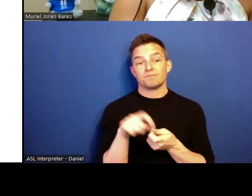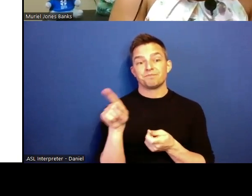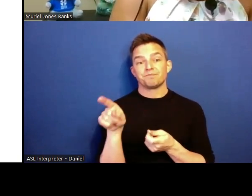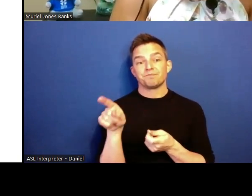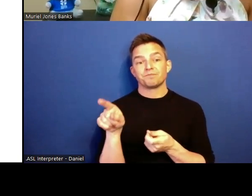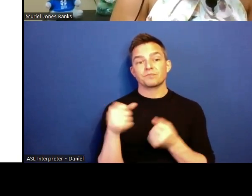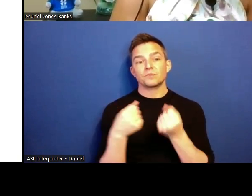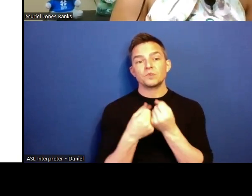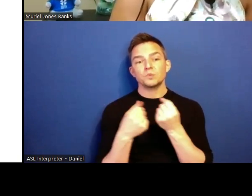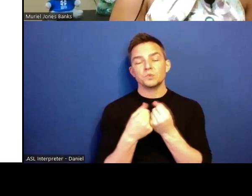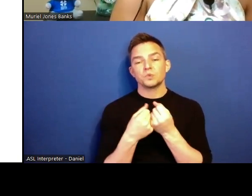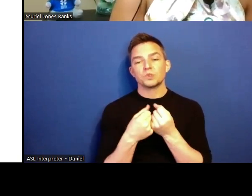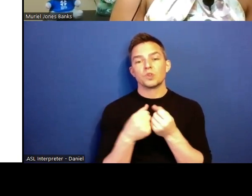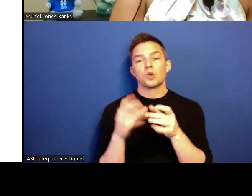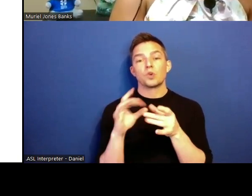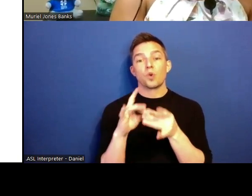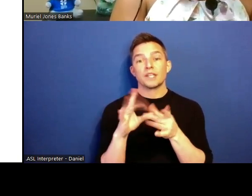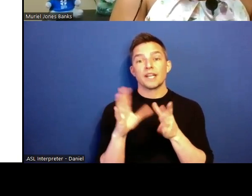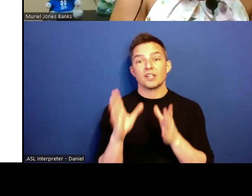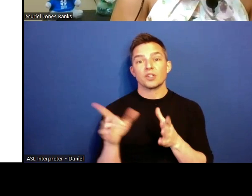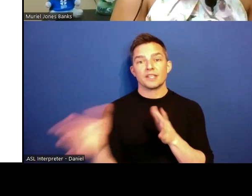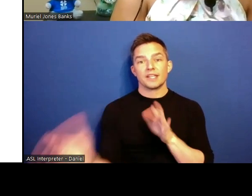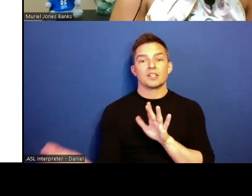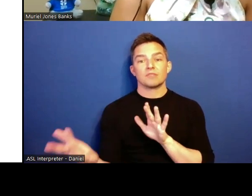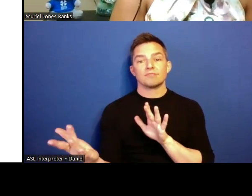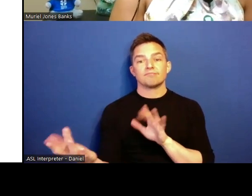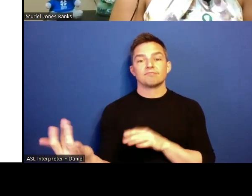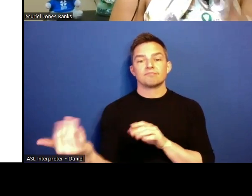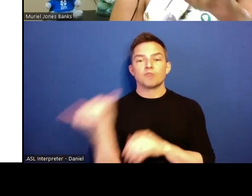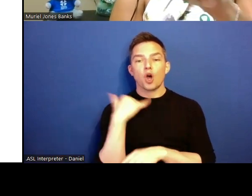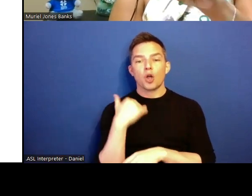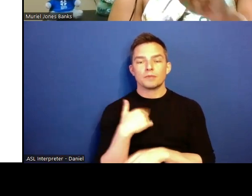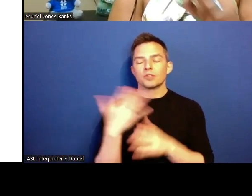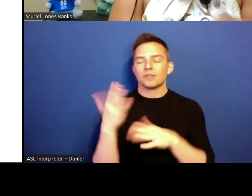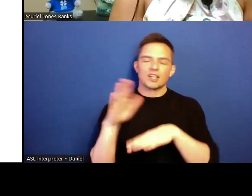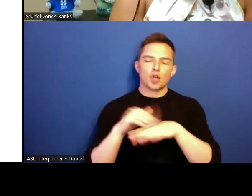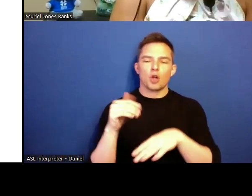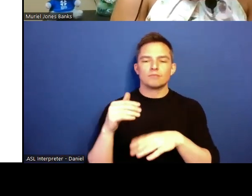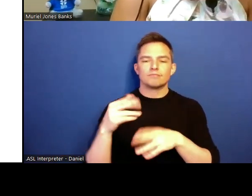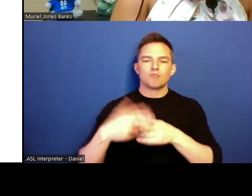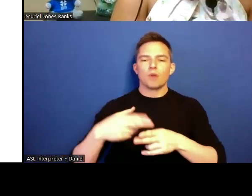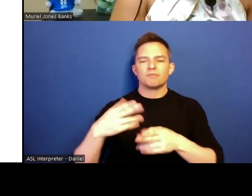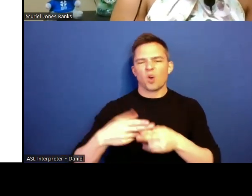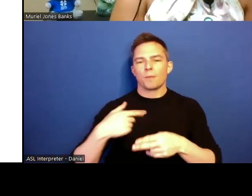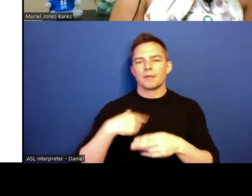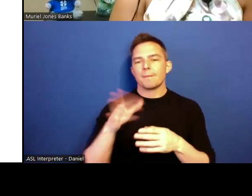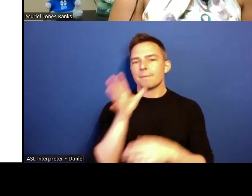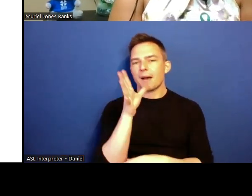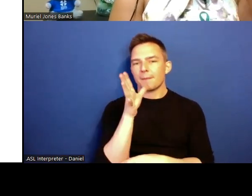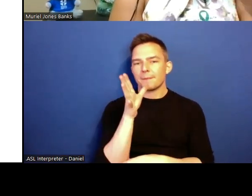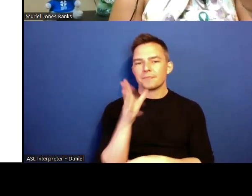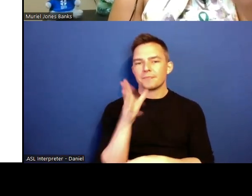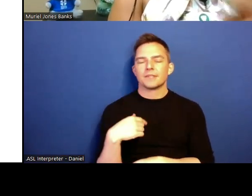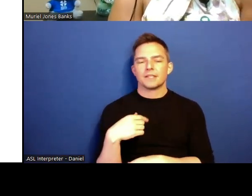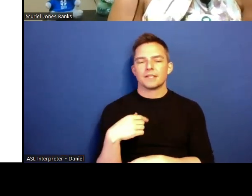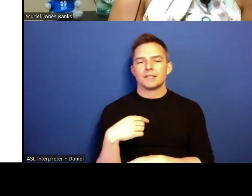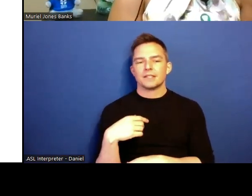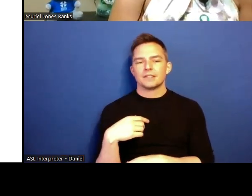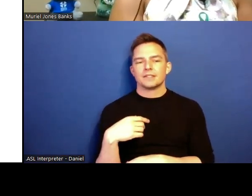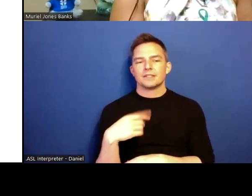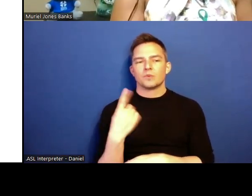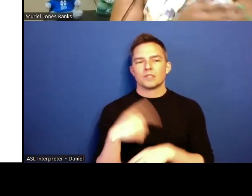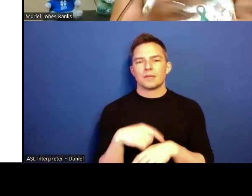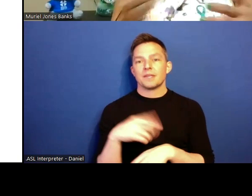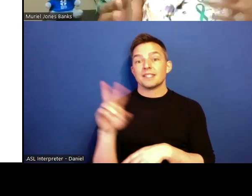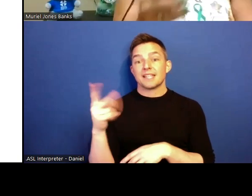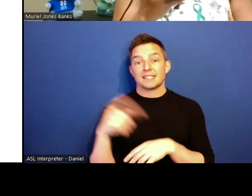support coordinator called me mom. I gave it one time. Second time she did it,